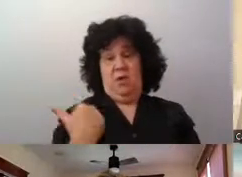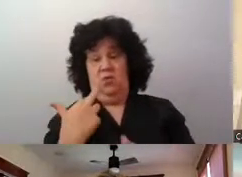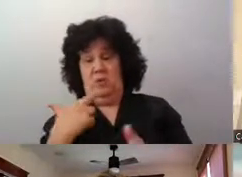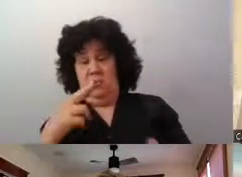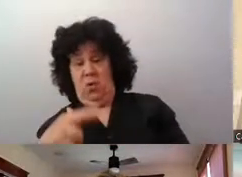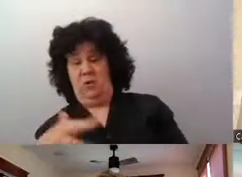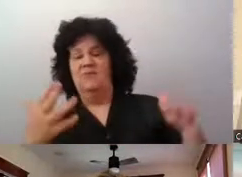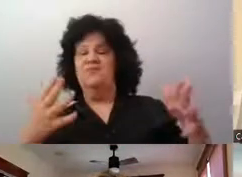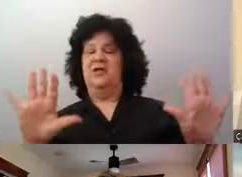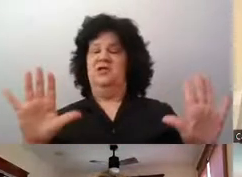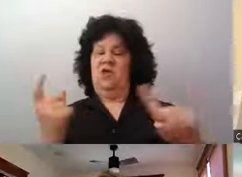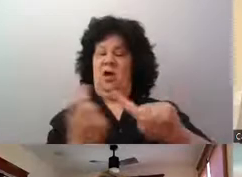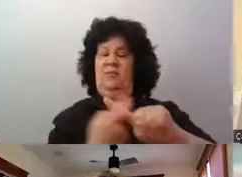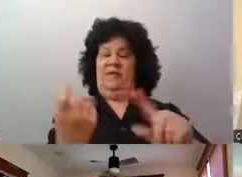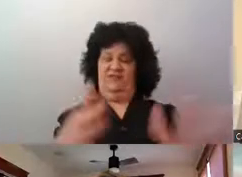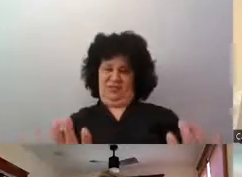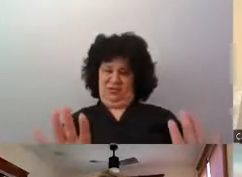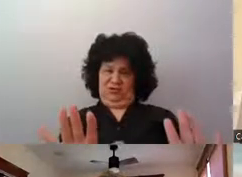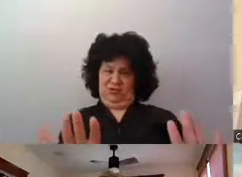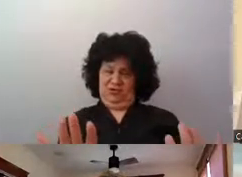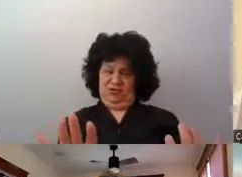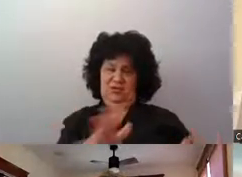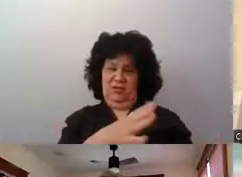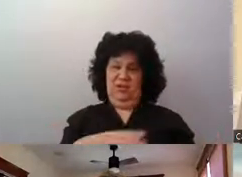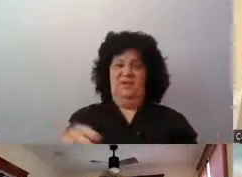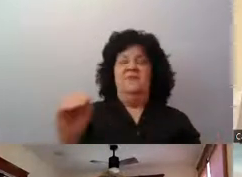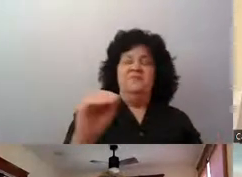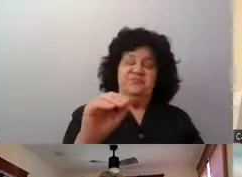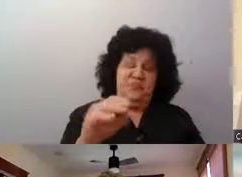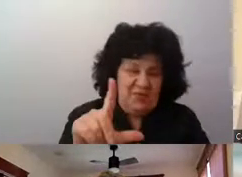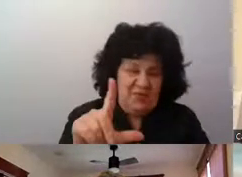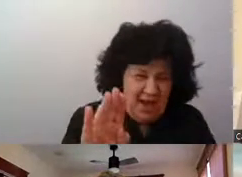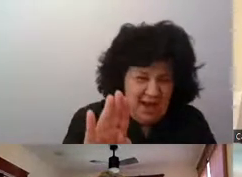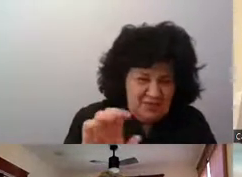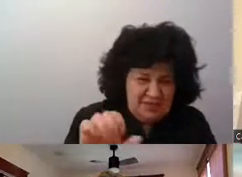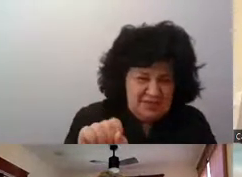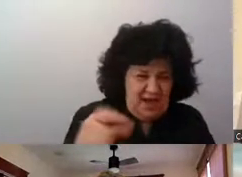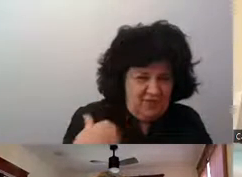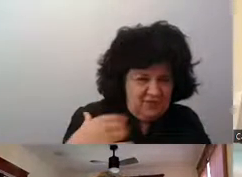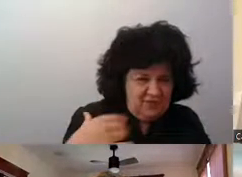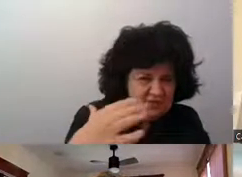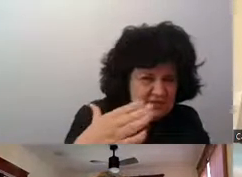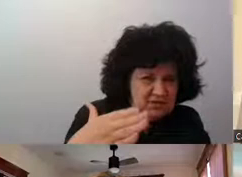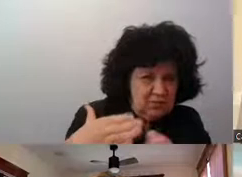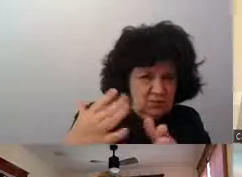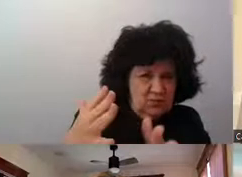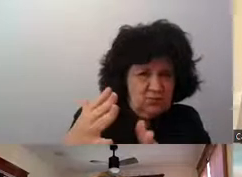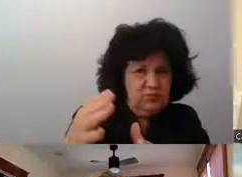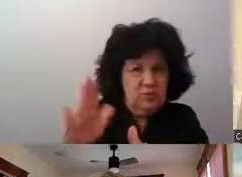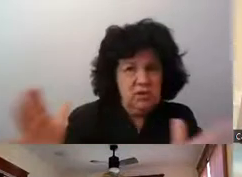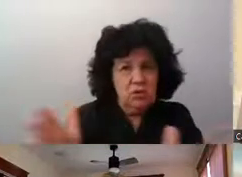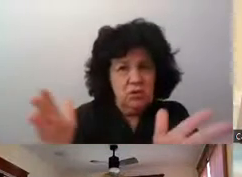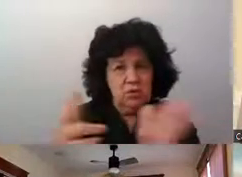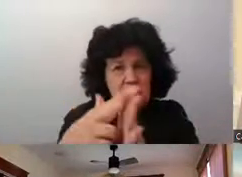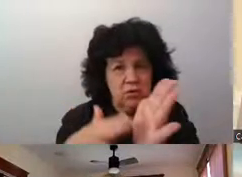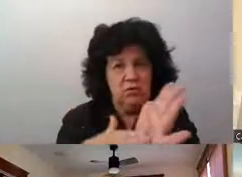automatically. And Sandia National Labs has actually done that part of this work by encouraging their contractors and